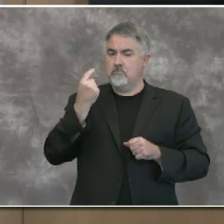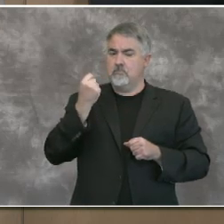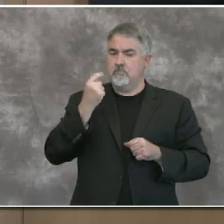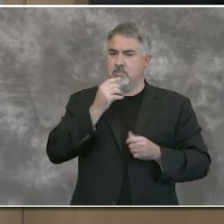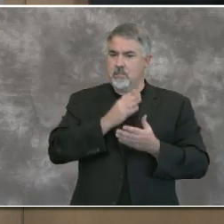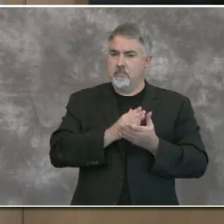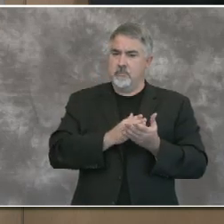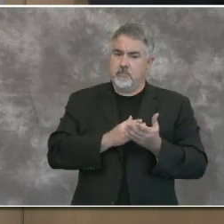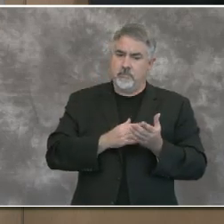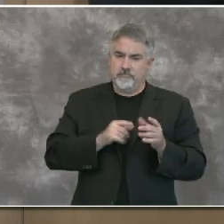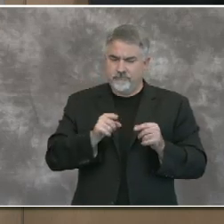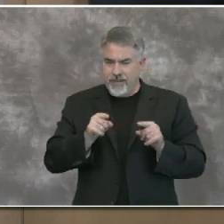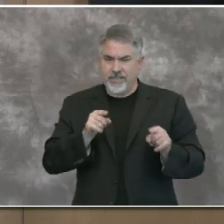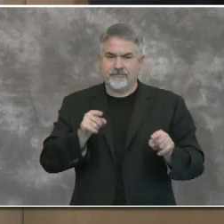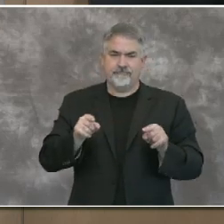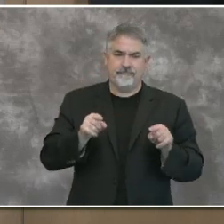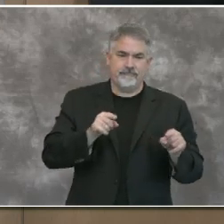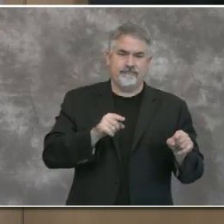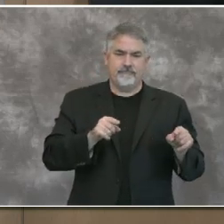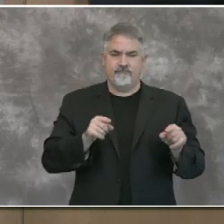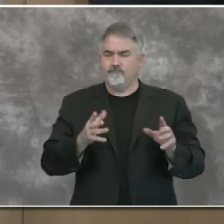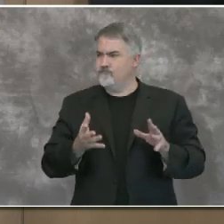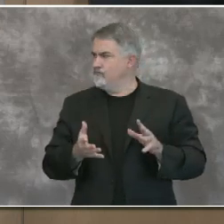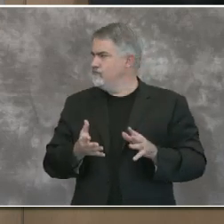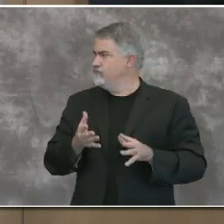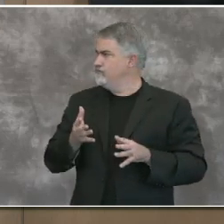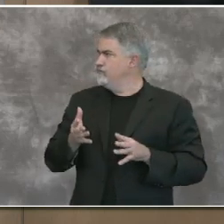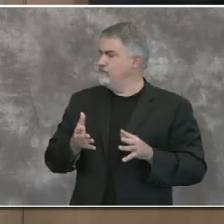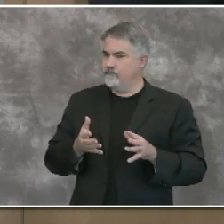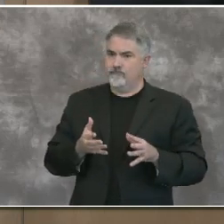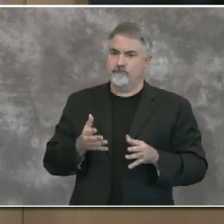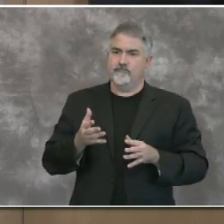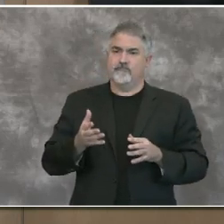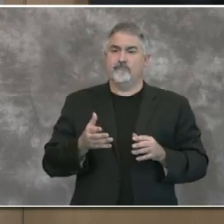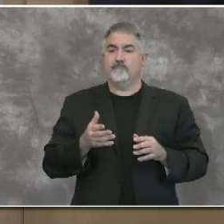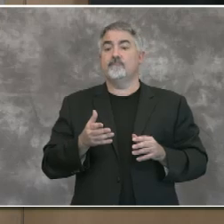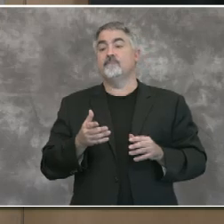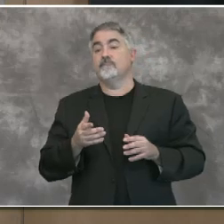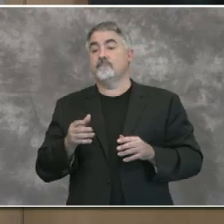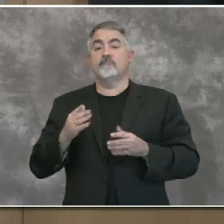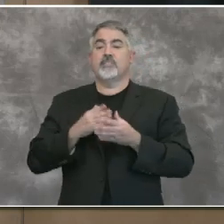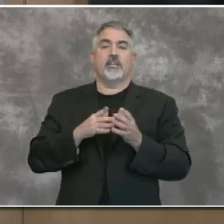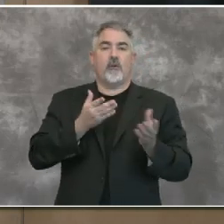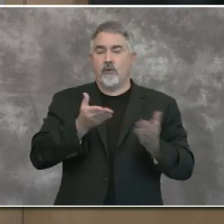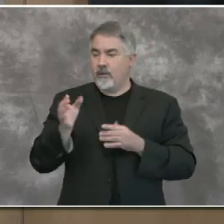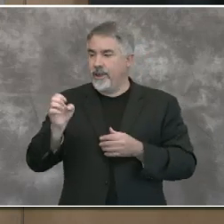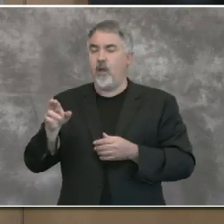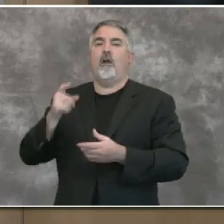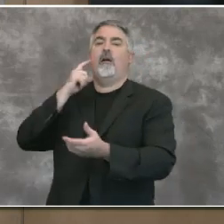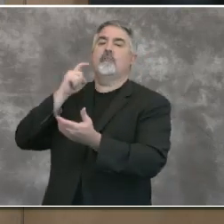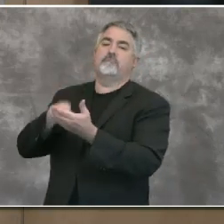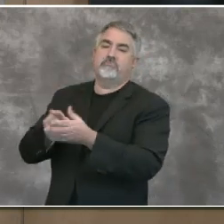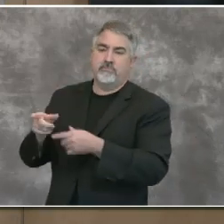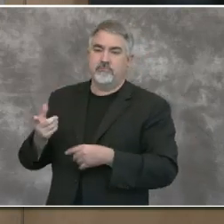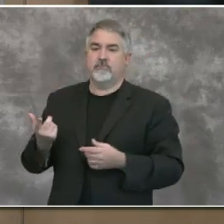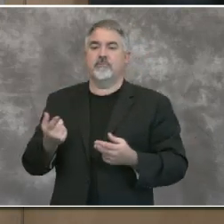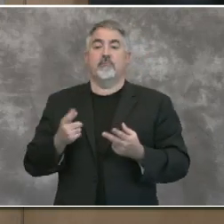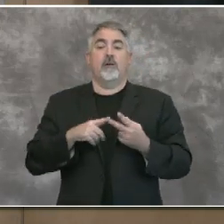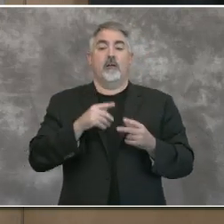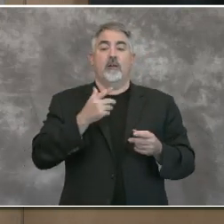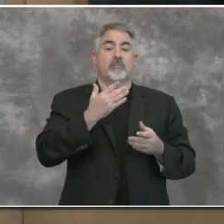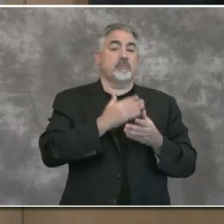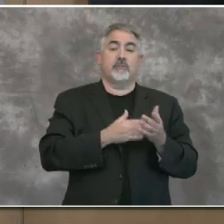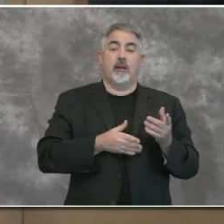identified by presenting to emergency departments. What we do is with each of these cases track the